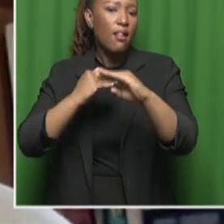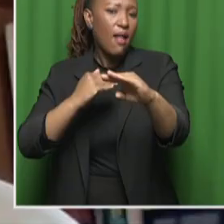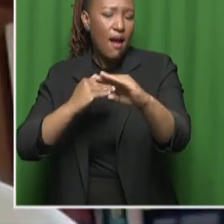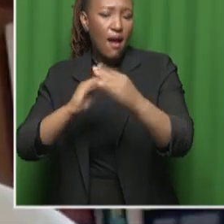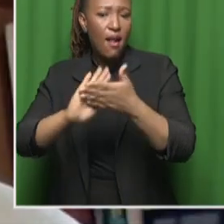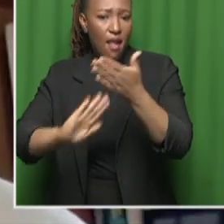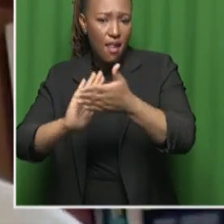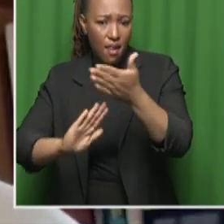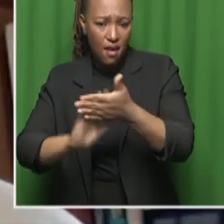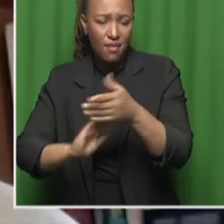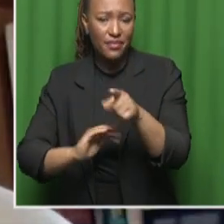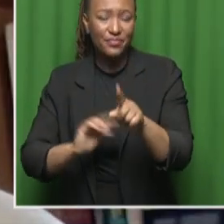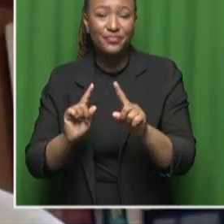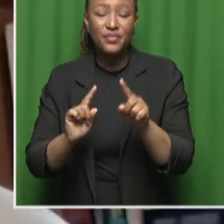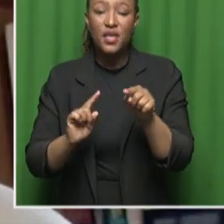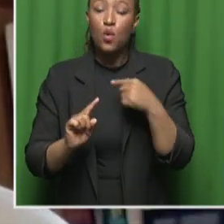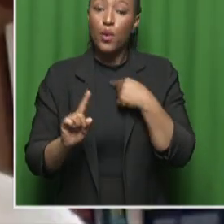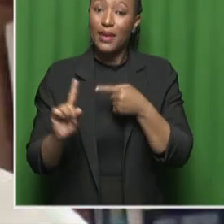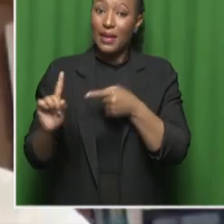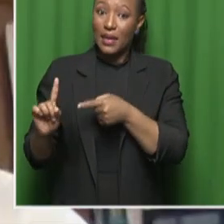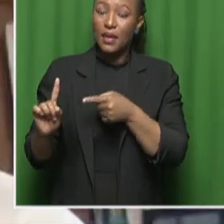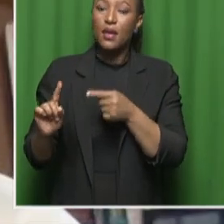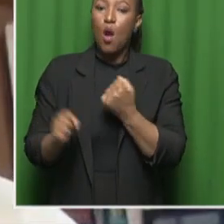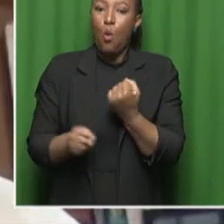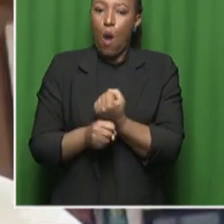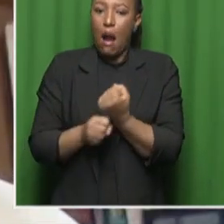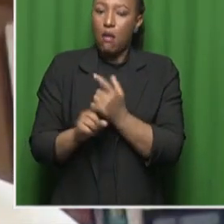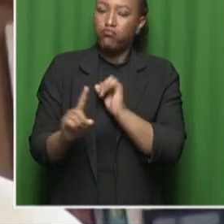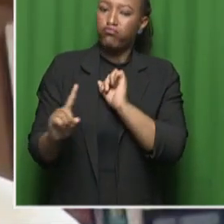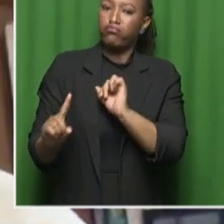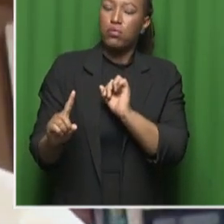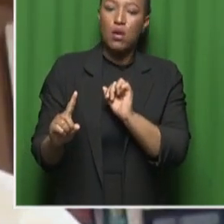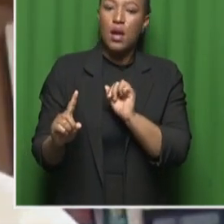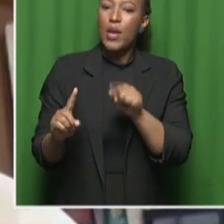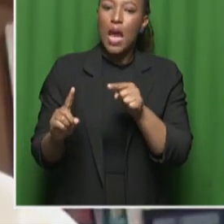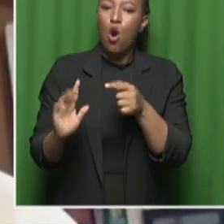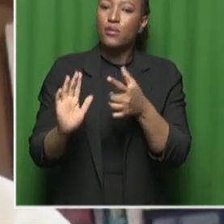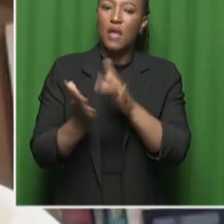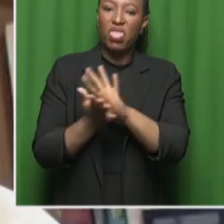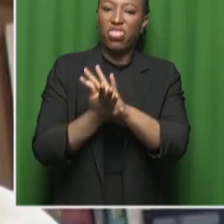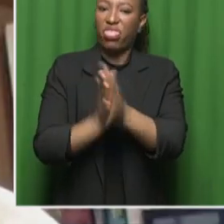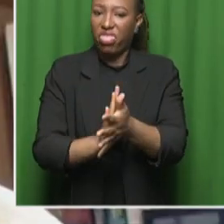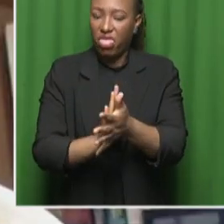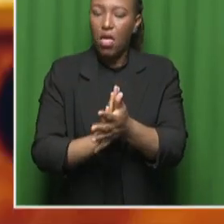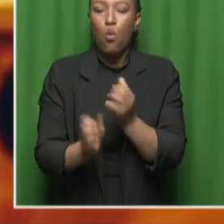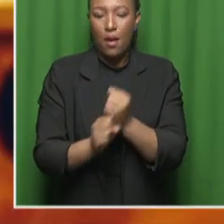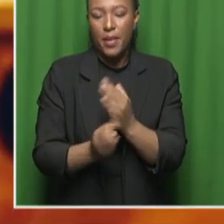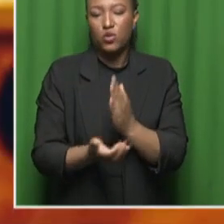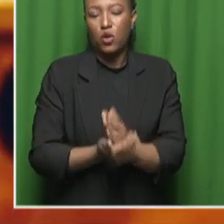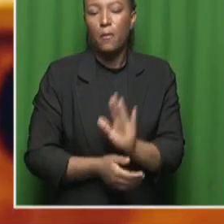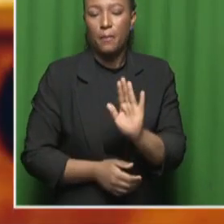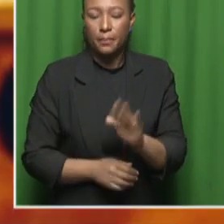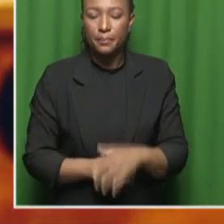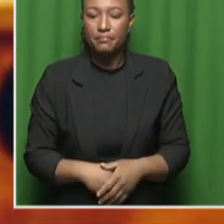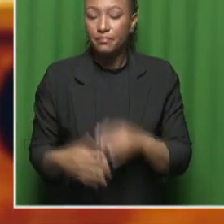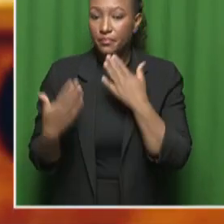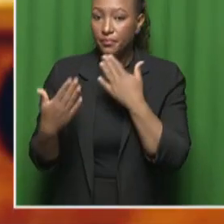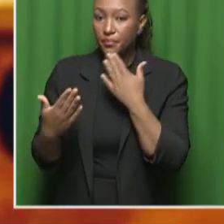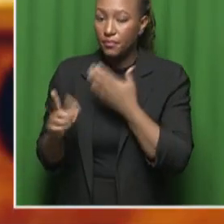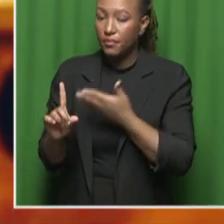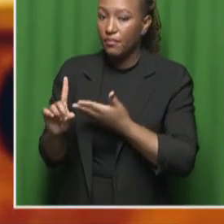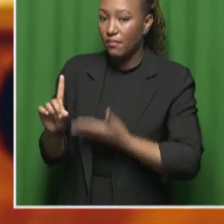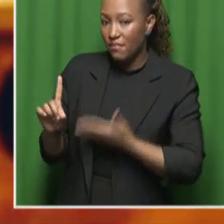make sure that his legacy is not tainted, his legacy is not been done away with as the Veterans League. All right, Dr. Snuki Zikalala, great chatting to you.